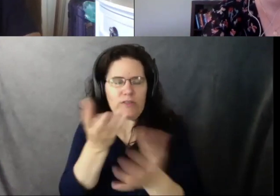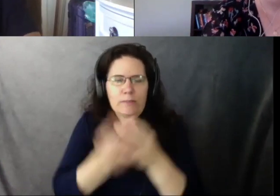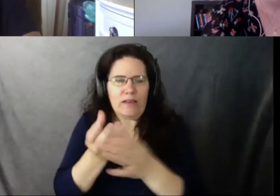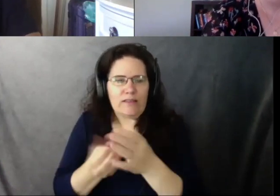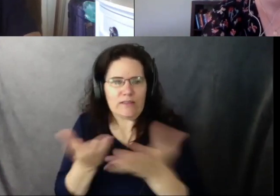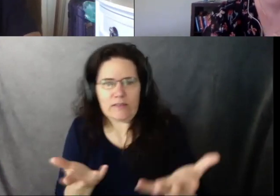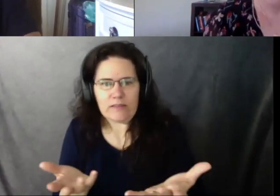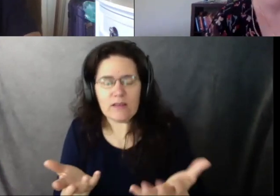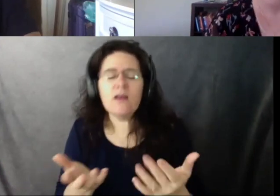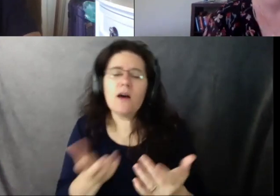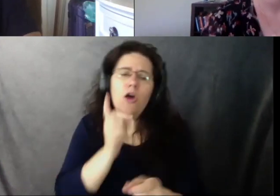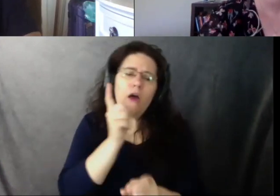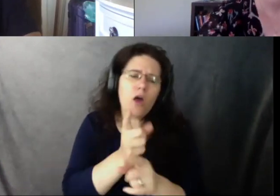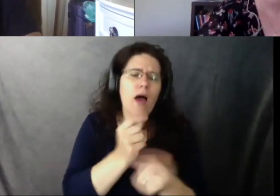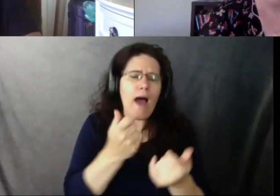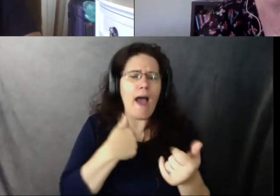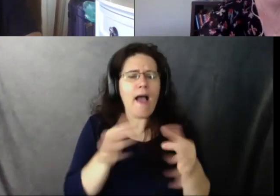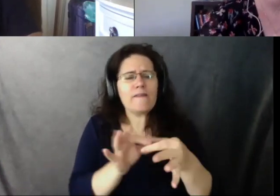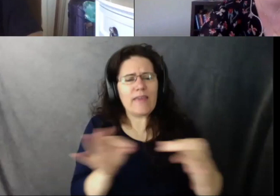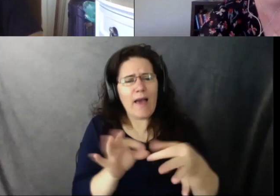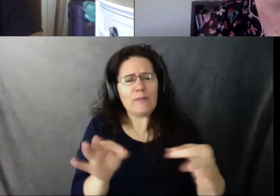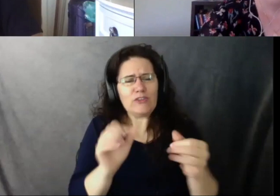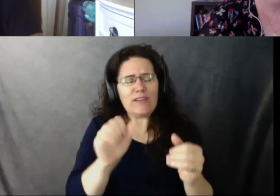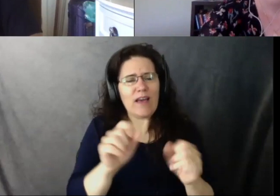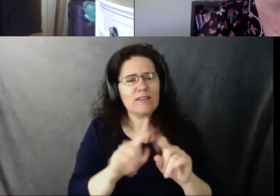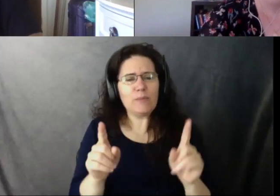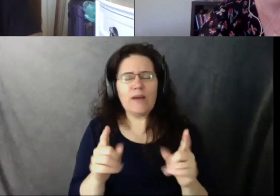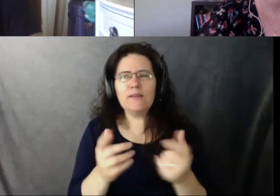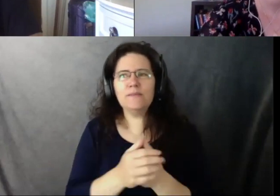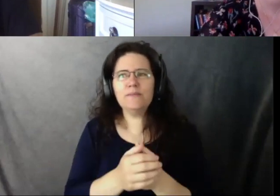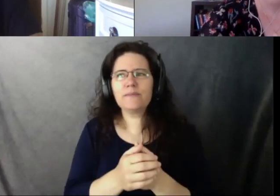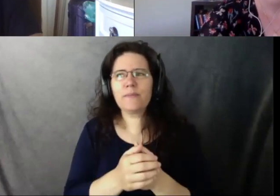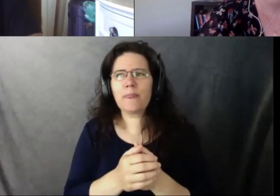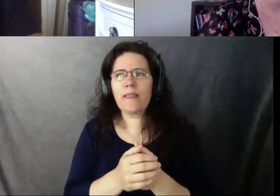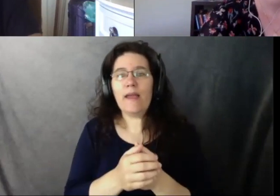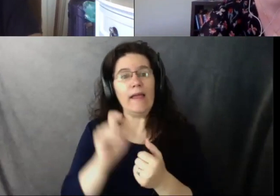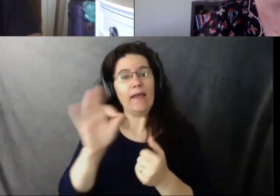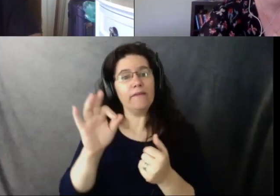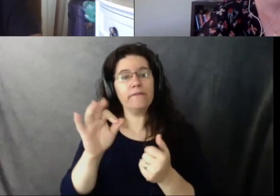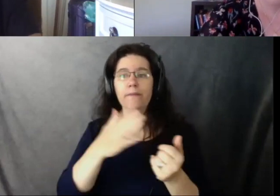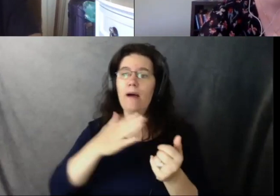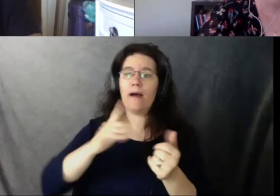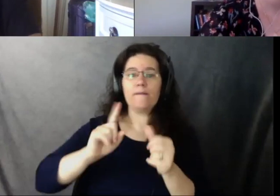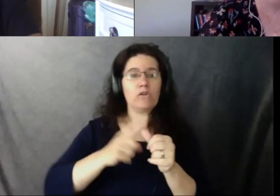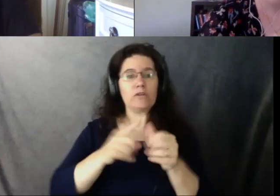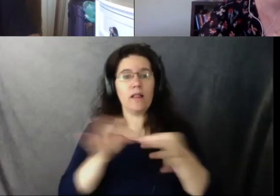there is captioning, but people who have ASL as their first language might